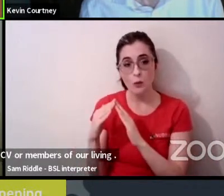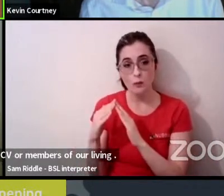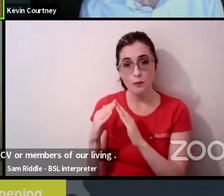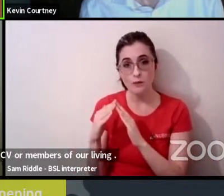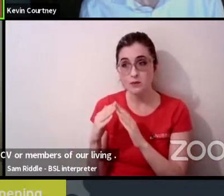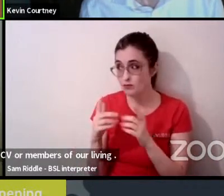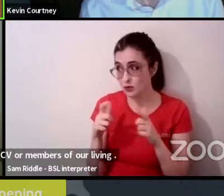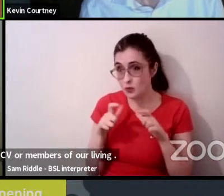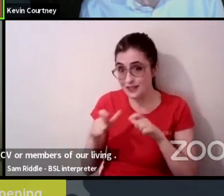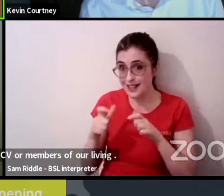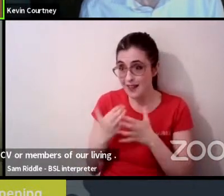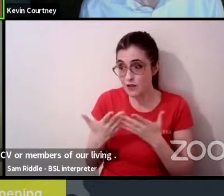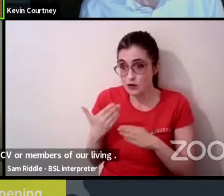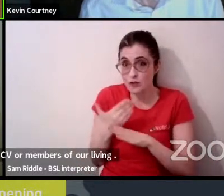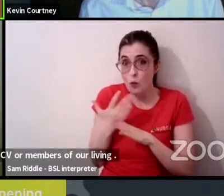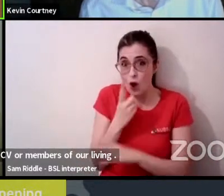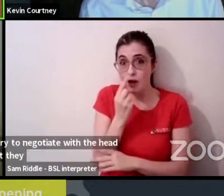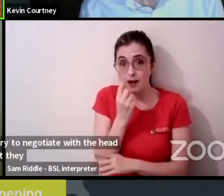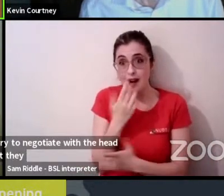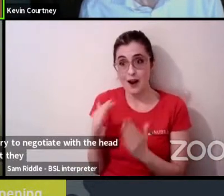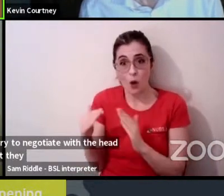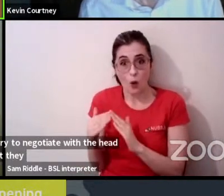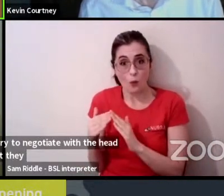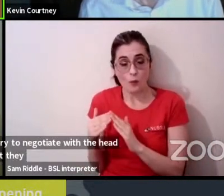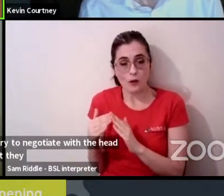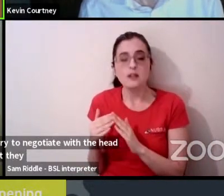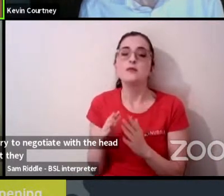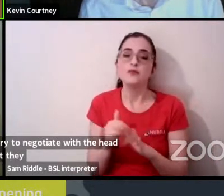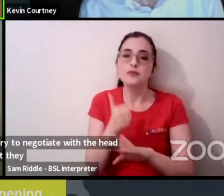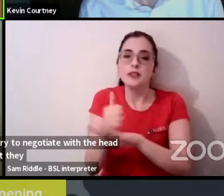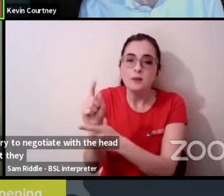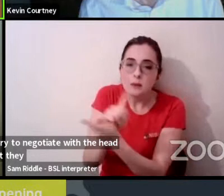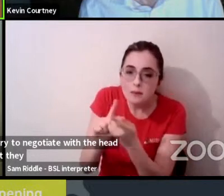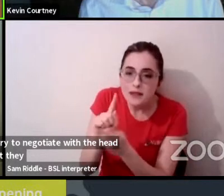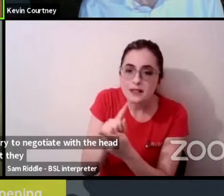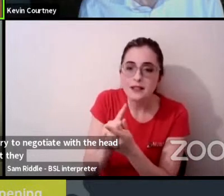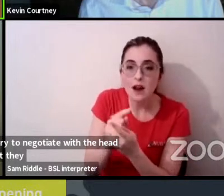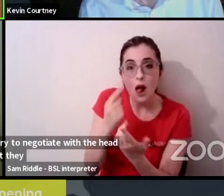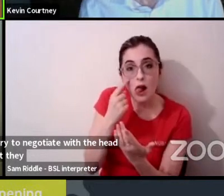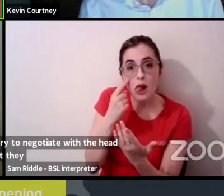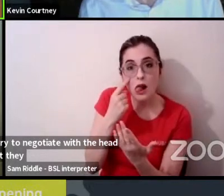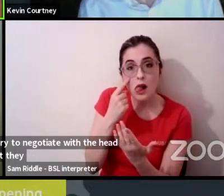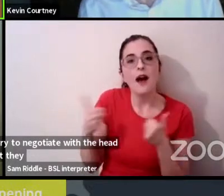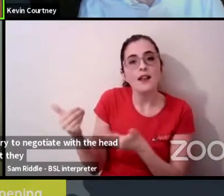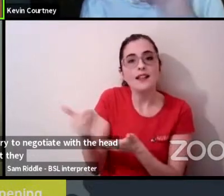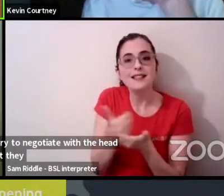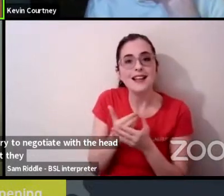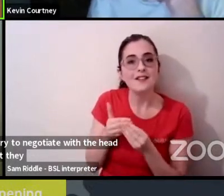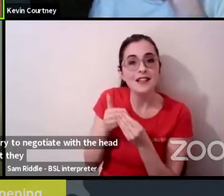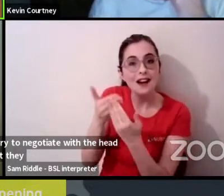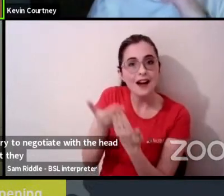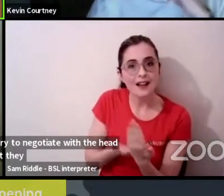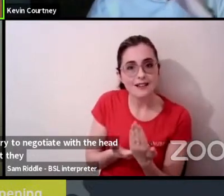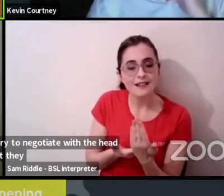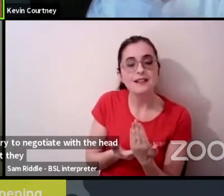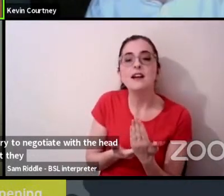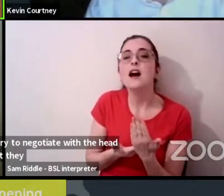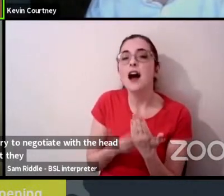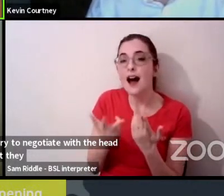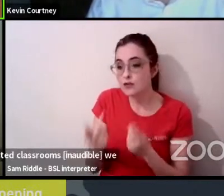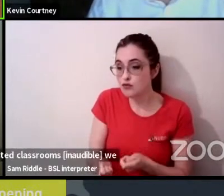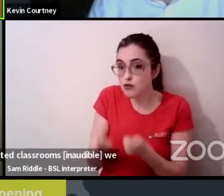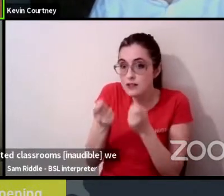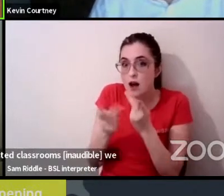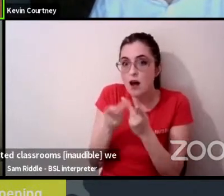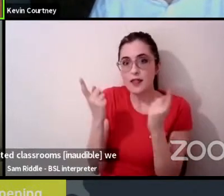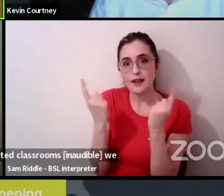to be done. So do have a meeting, do look at our health and safety guidance, and do raise other issues in your